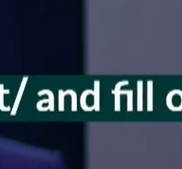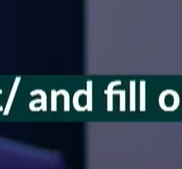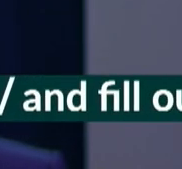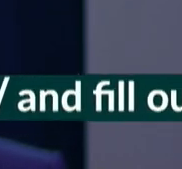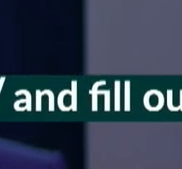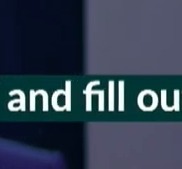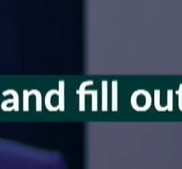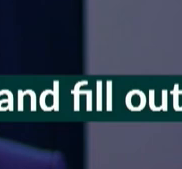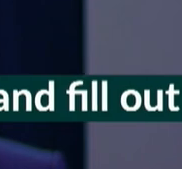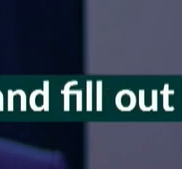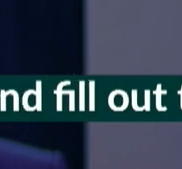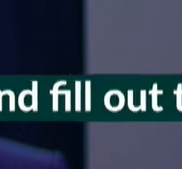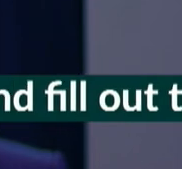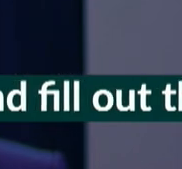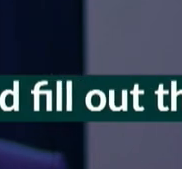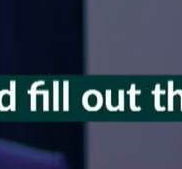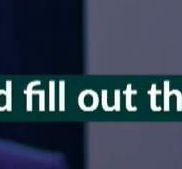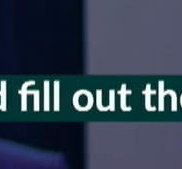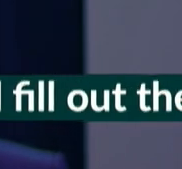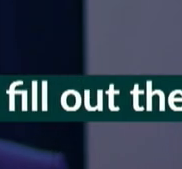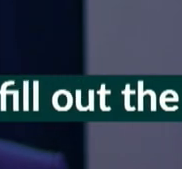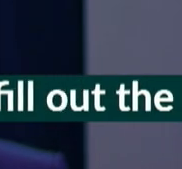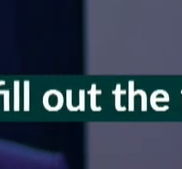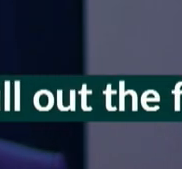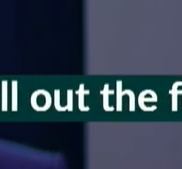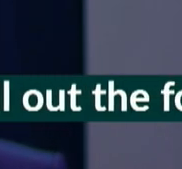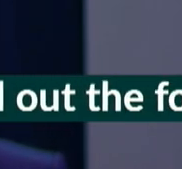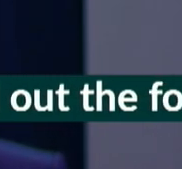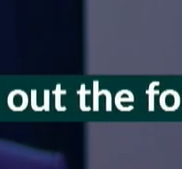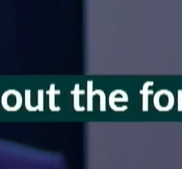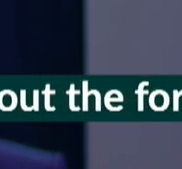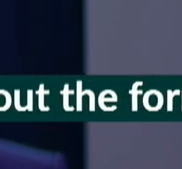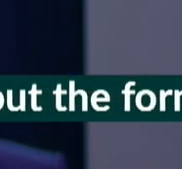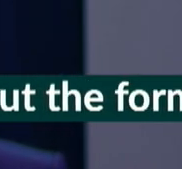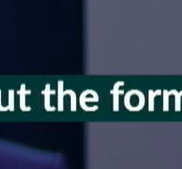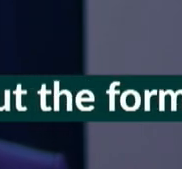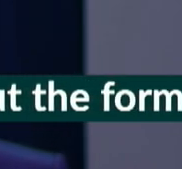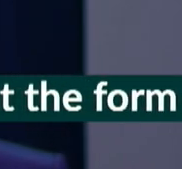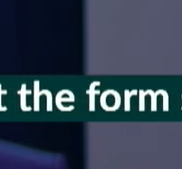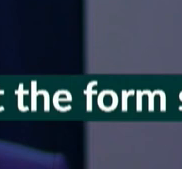Counselors, remain with the people when you're through with the counseling.